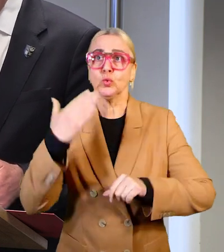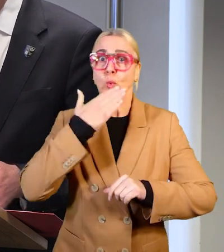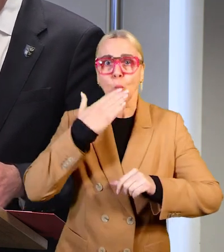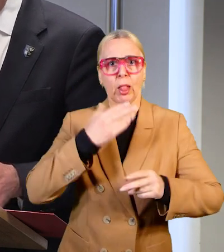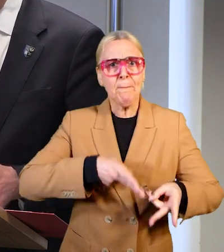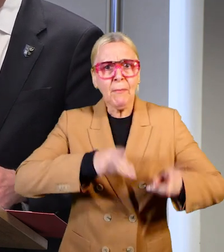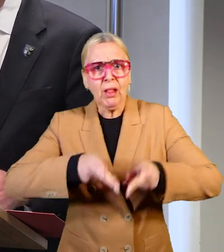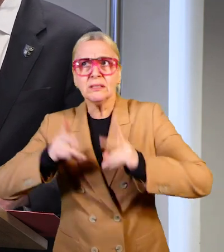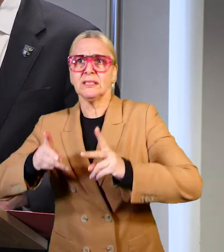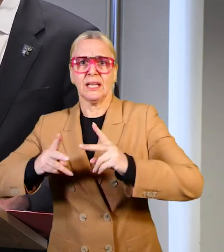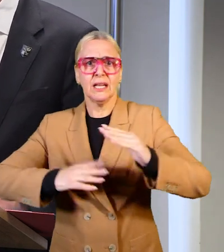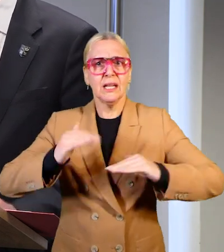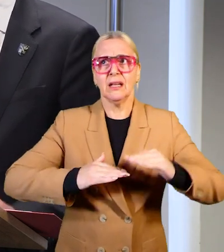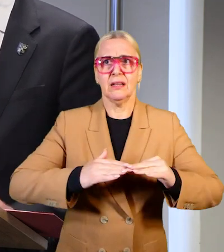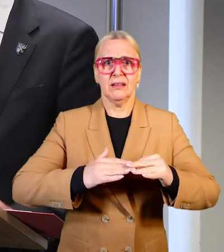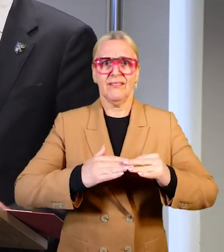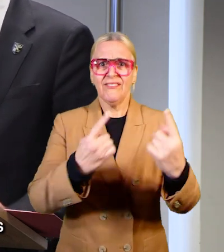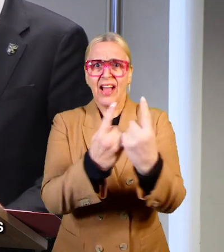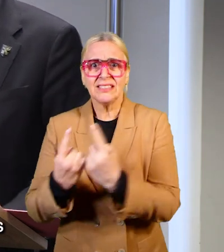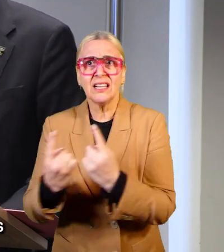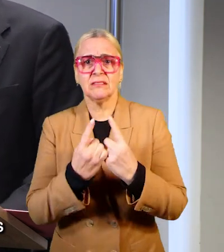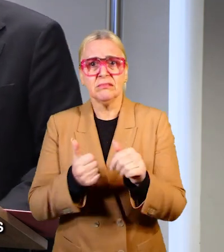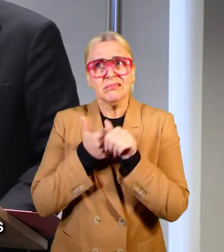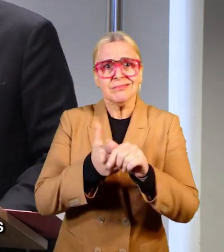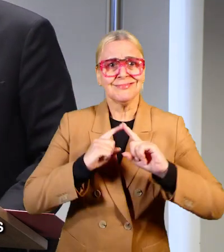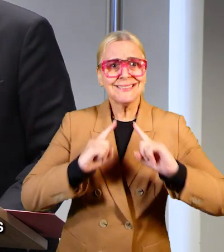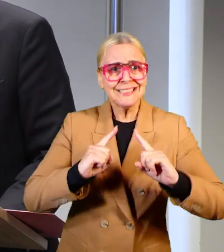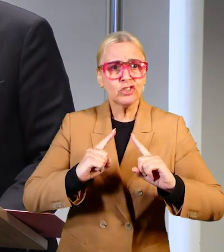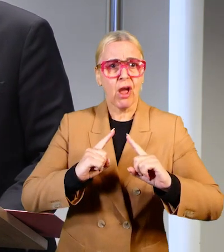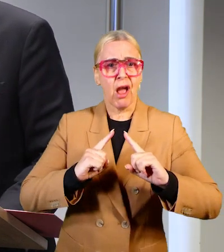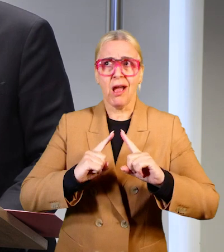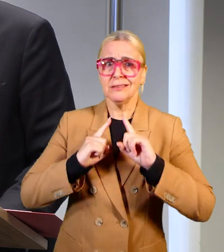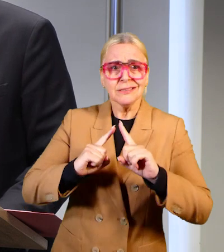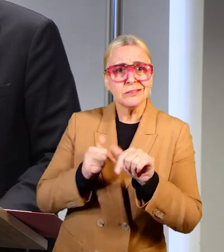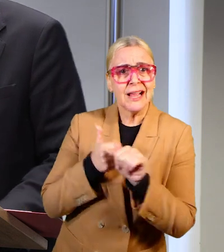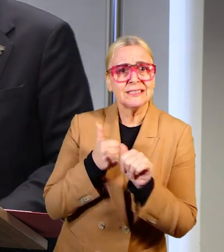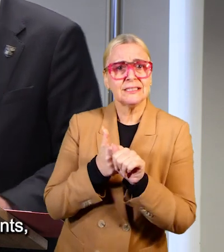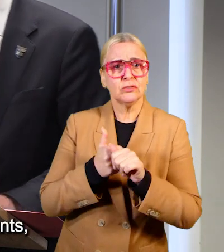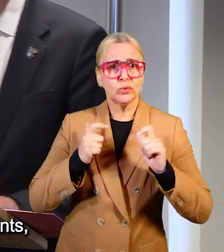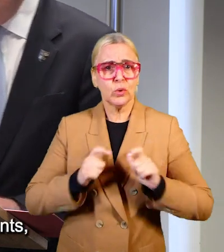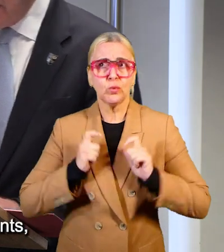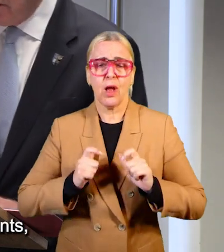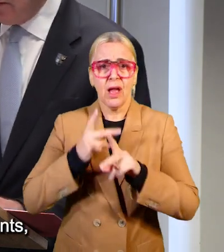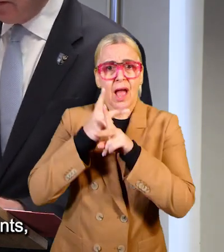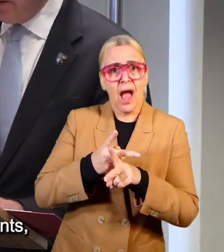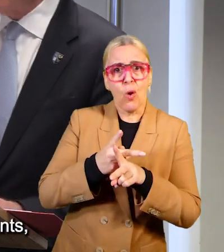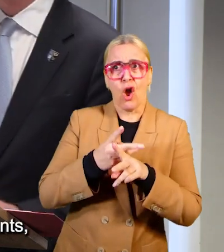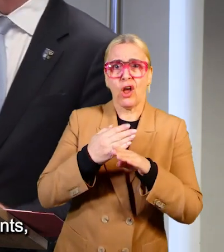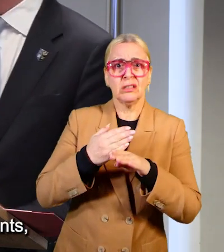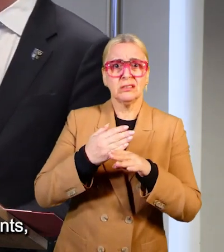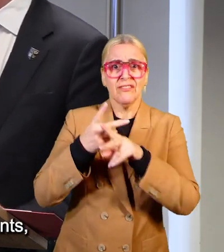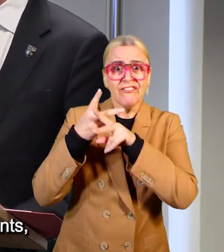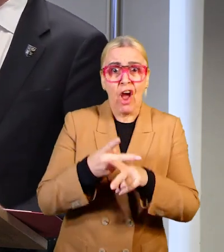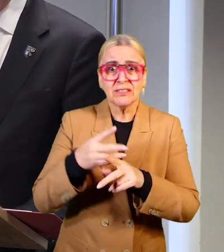what are we doing with our residents' money? We're maintaining school buildings and facilities, supporting teachers,